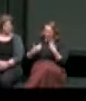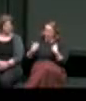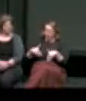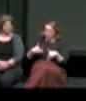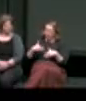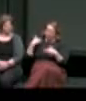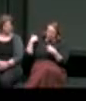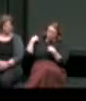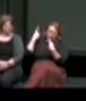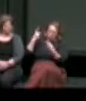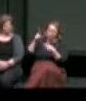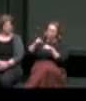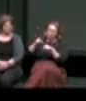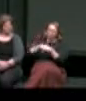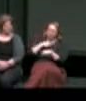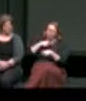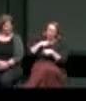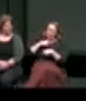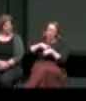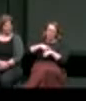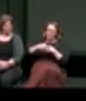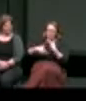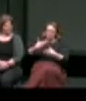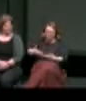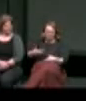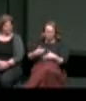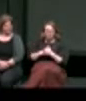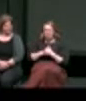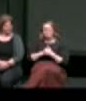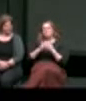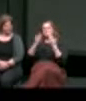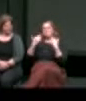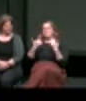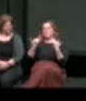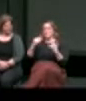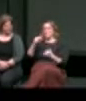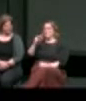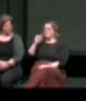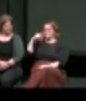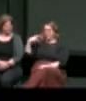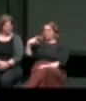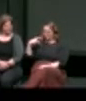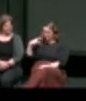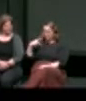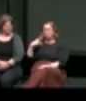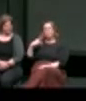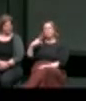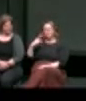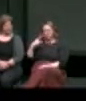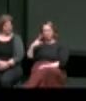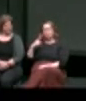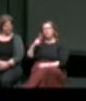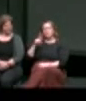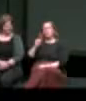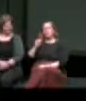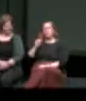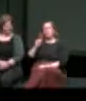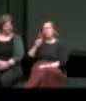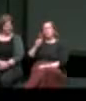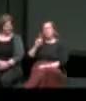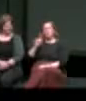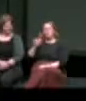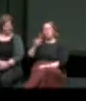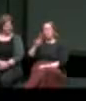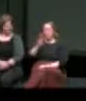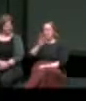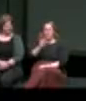coming. So move on to the map. Okay, so our tunnel, the main line tunnel is the